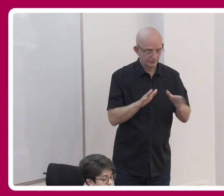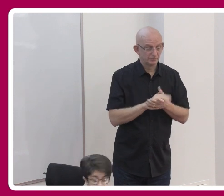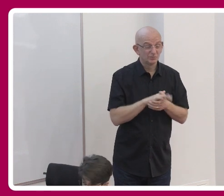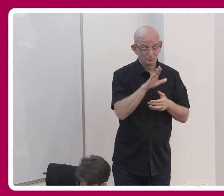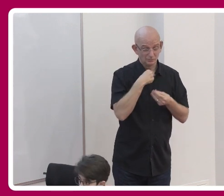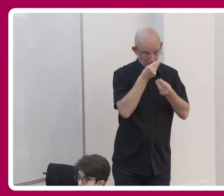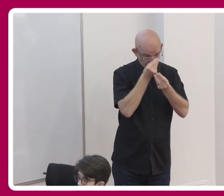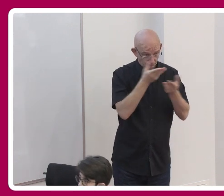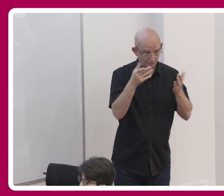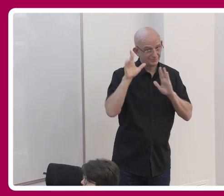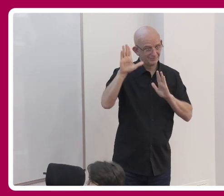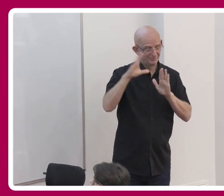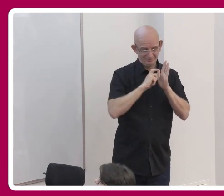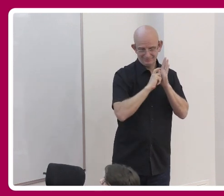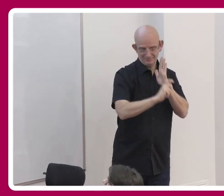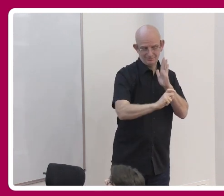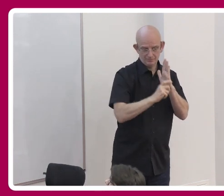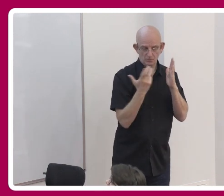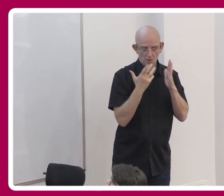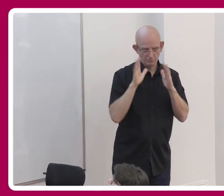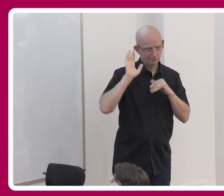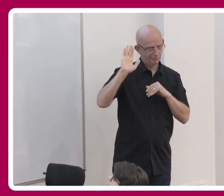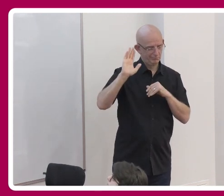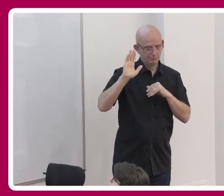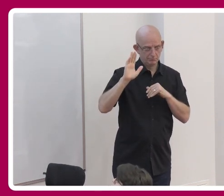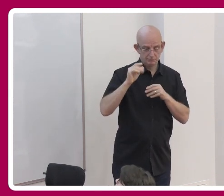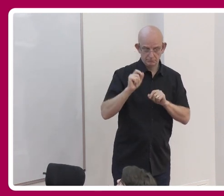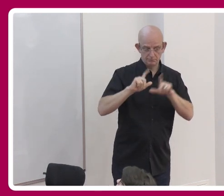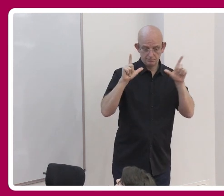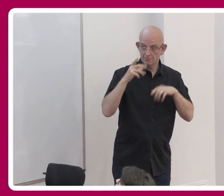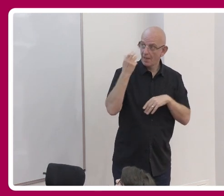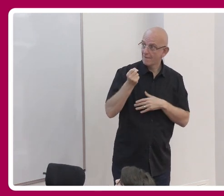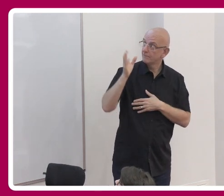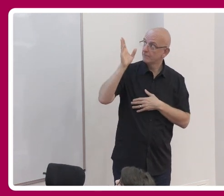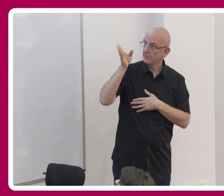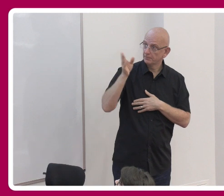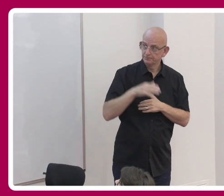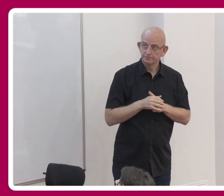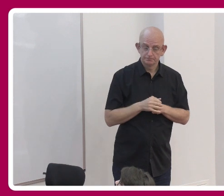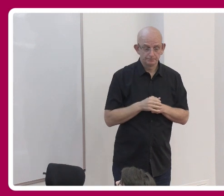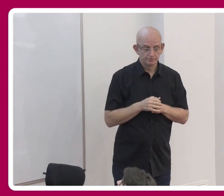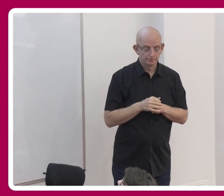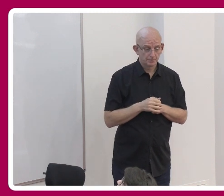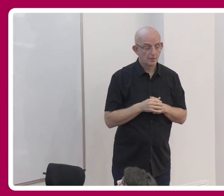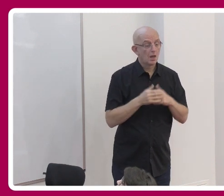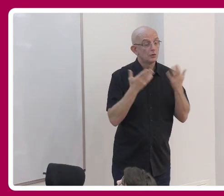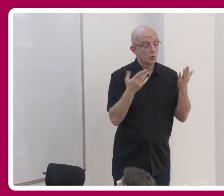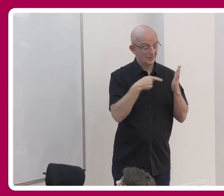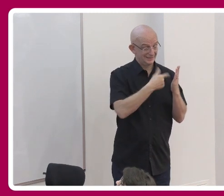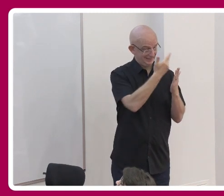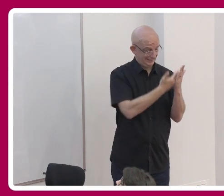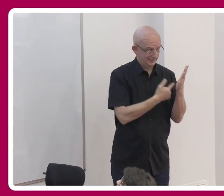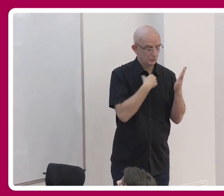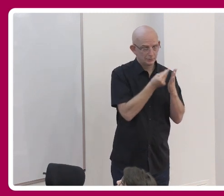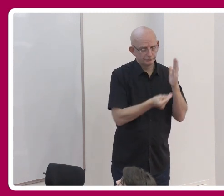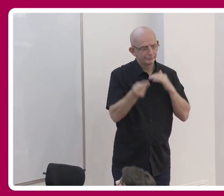on the slide on the basis of a submission that we did to CIDO and the concluding observation therefrom.